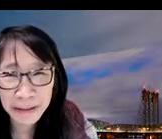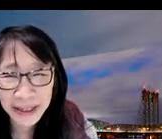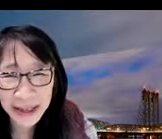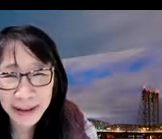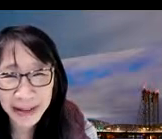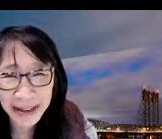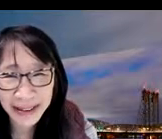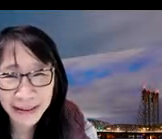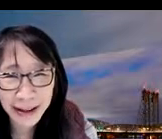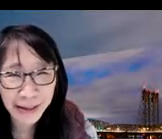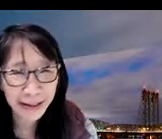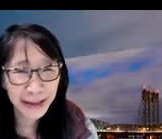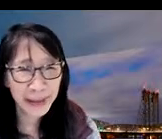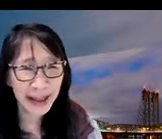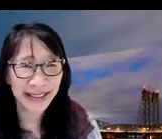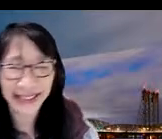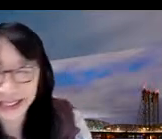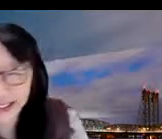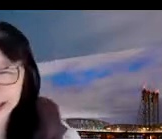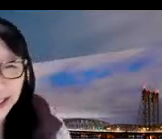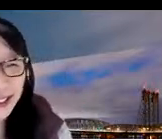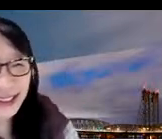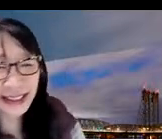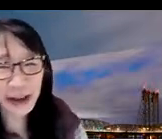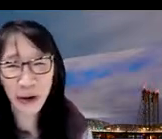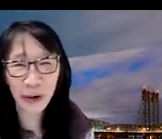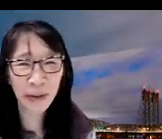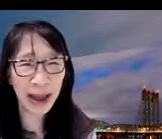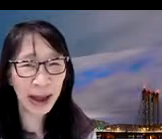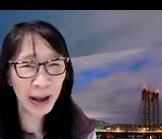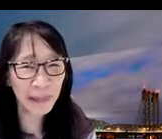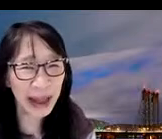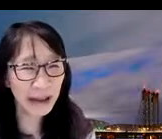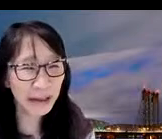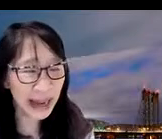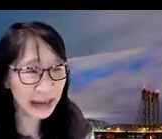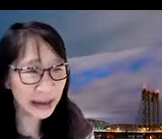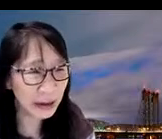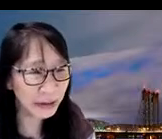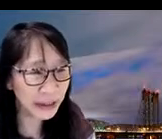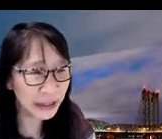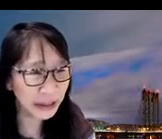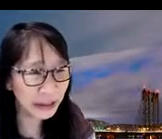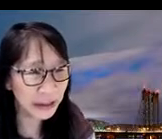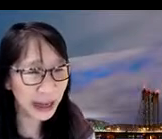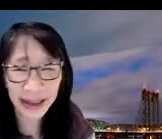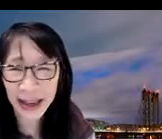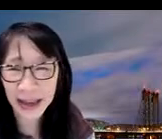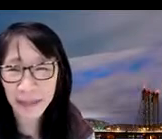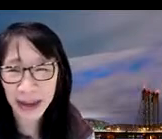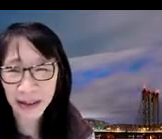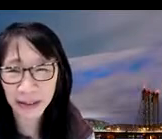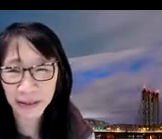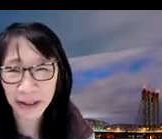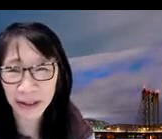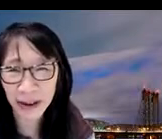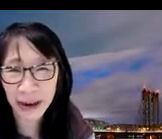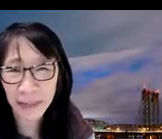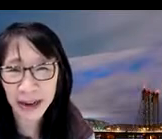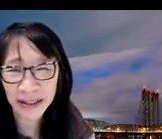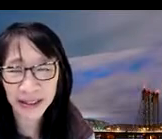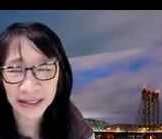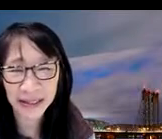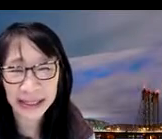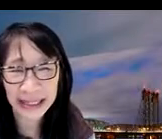Small group tonight, but you all are the best. So I will hand it over to Katie Mangle, one of